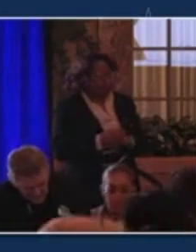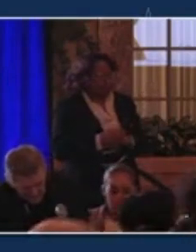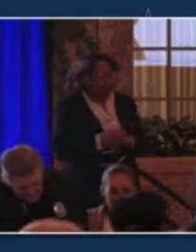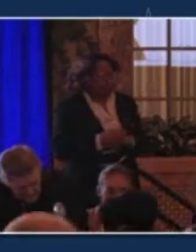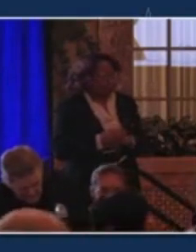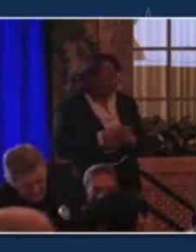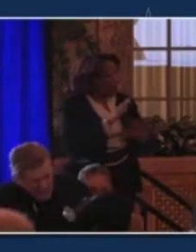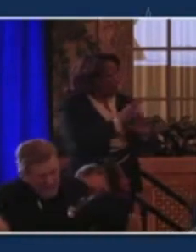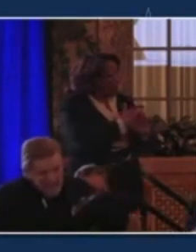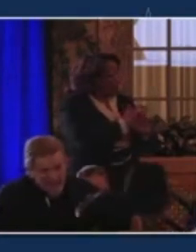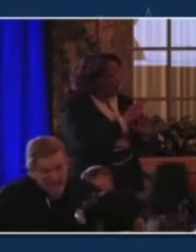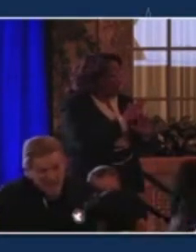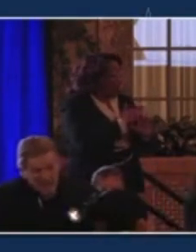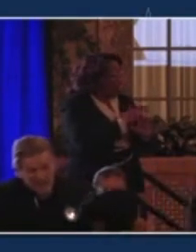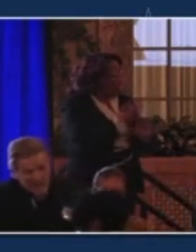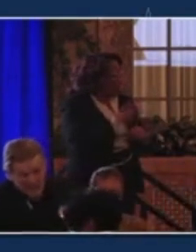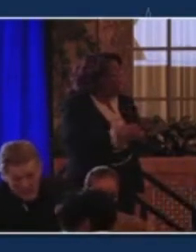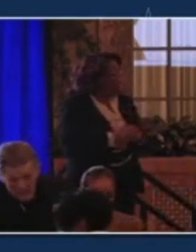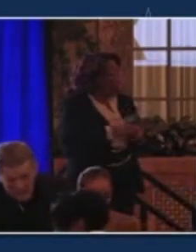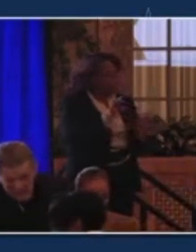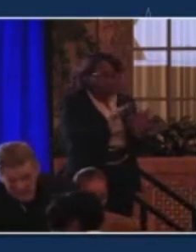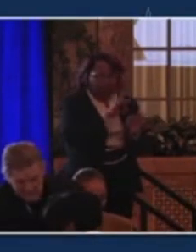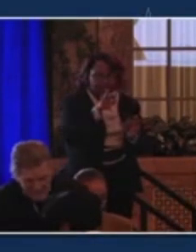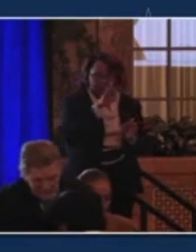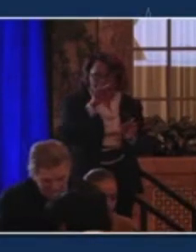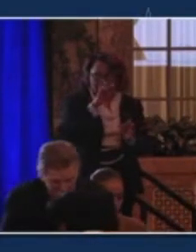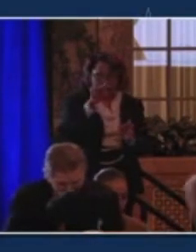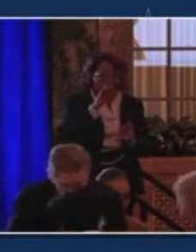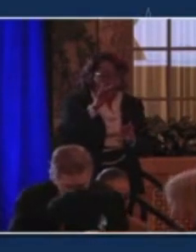can have some spirituality and some music